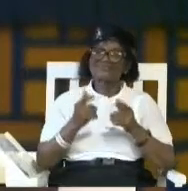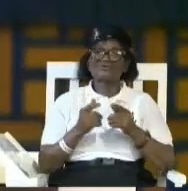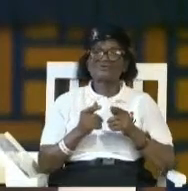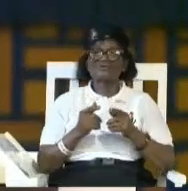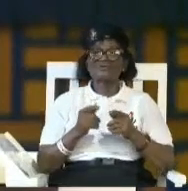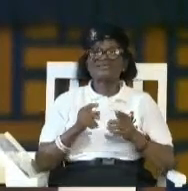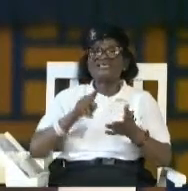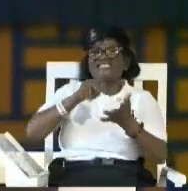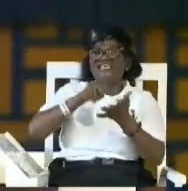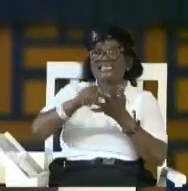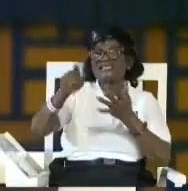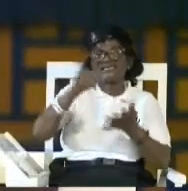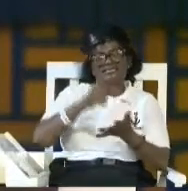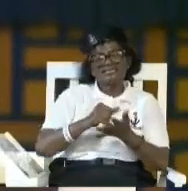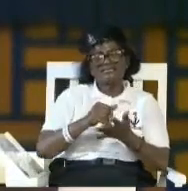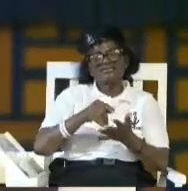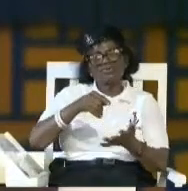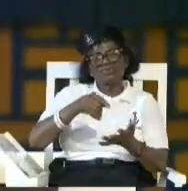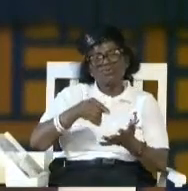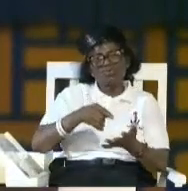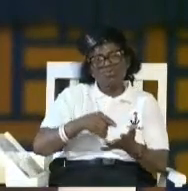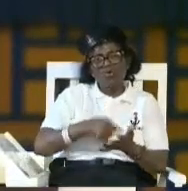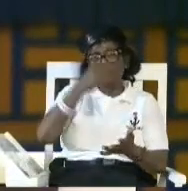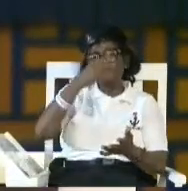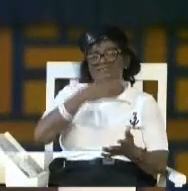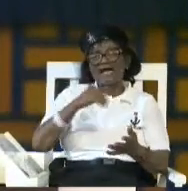kill it once and for all.